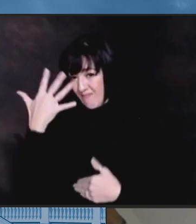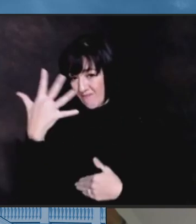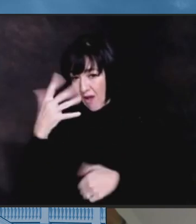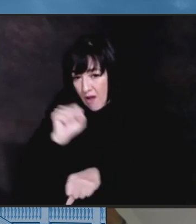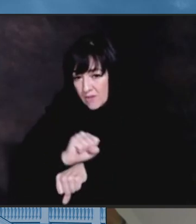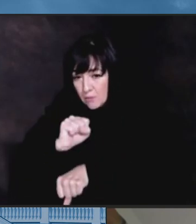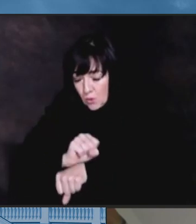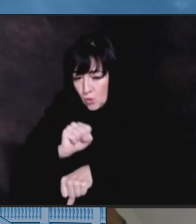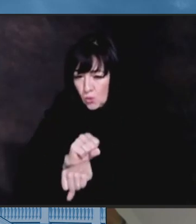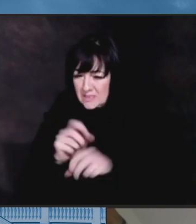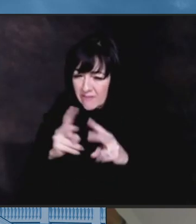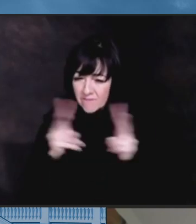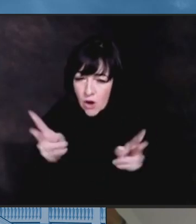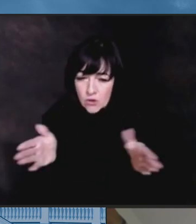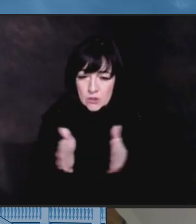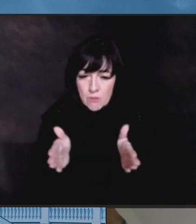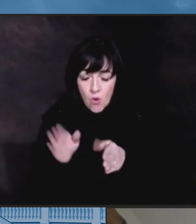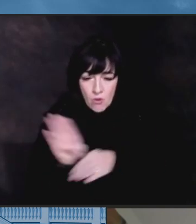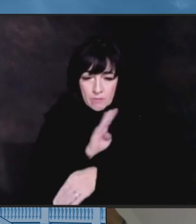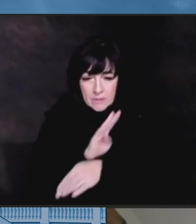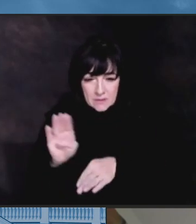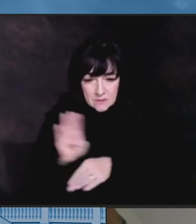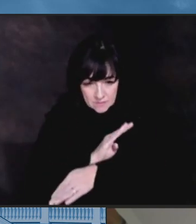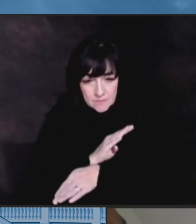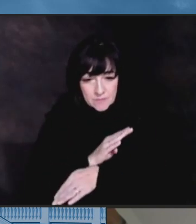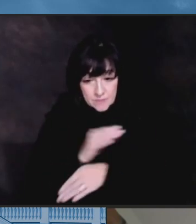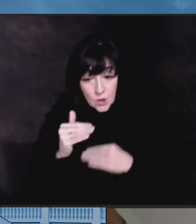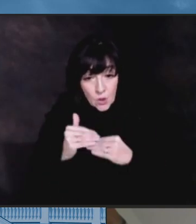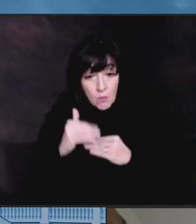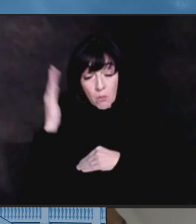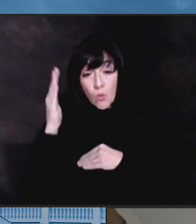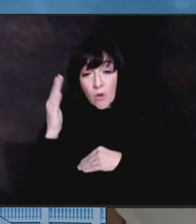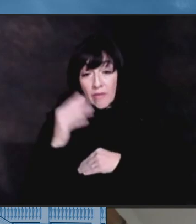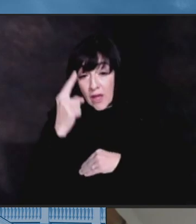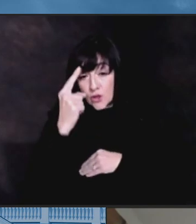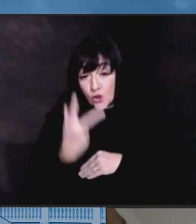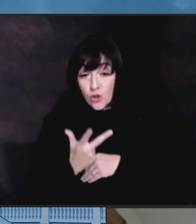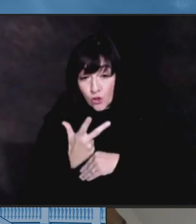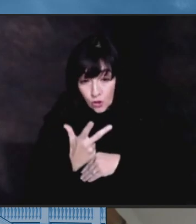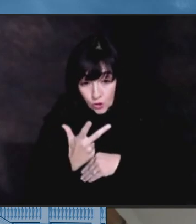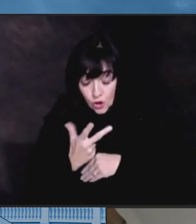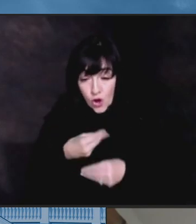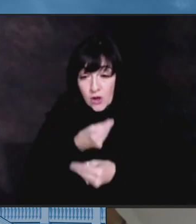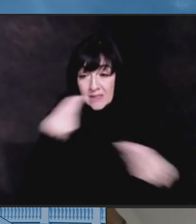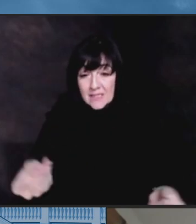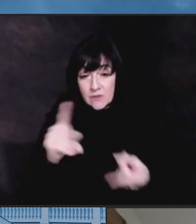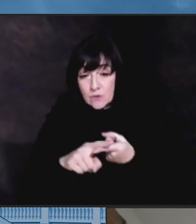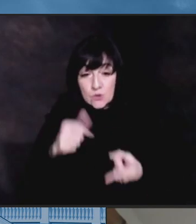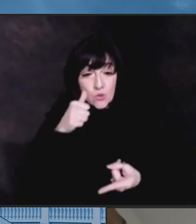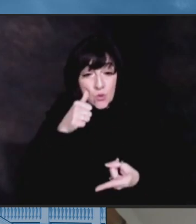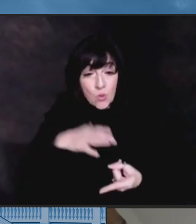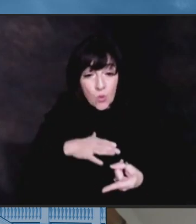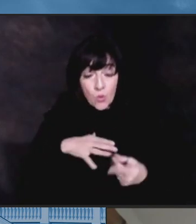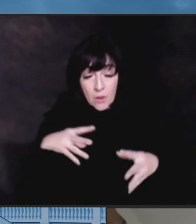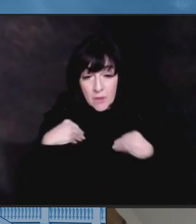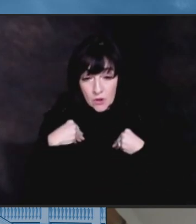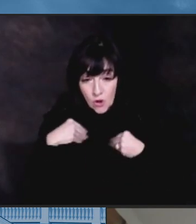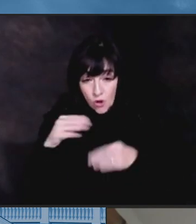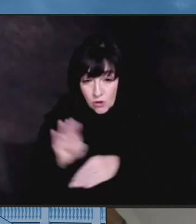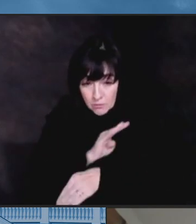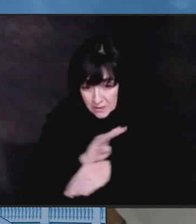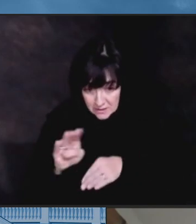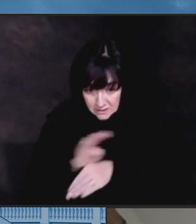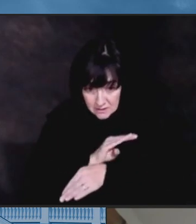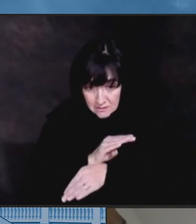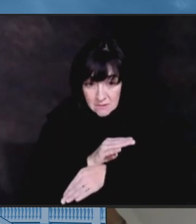so very small businesses. More than a third have gone to women-owned businesses, and more than 25% have gone